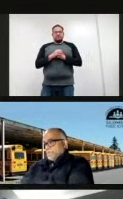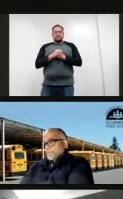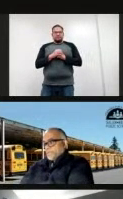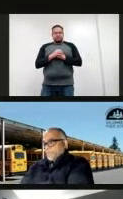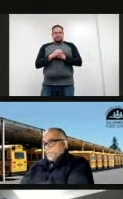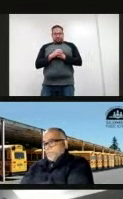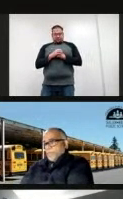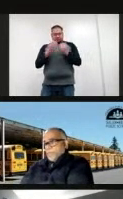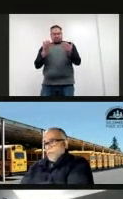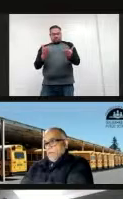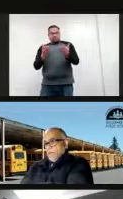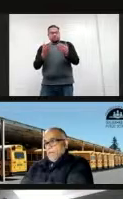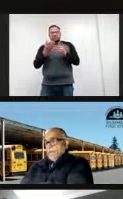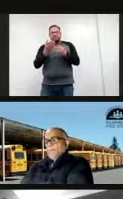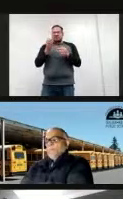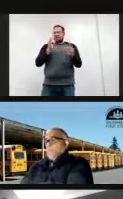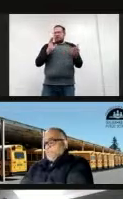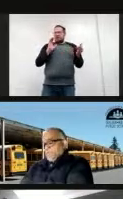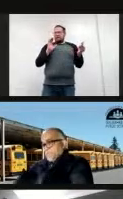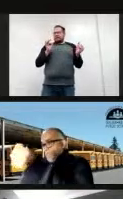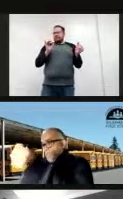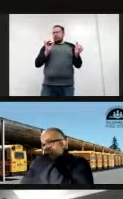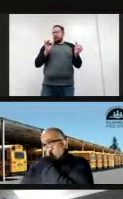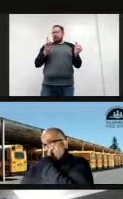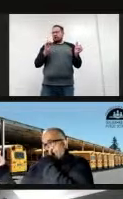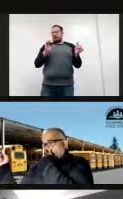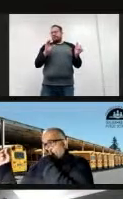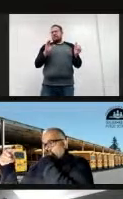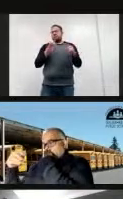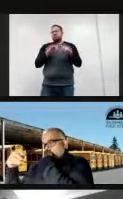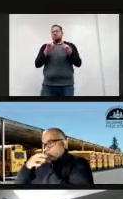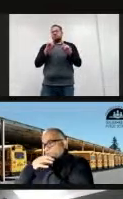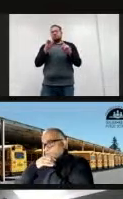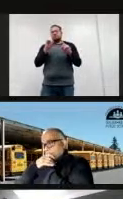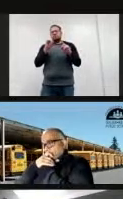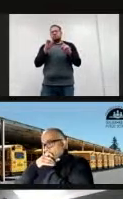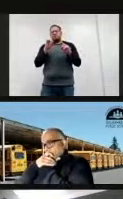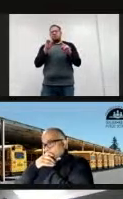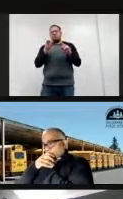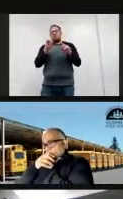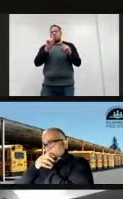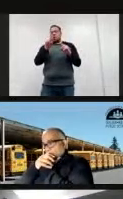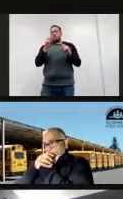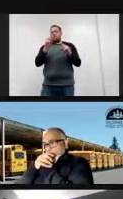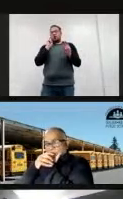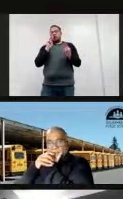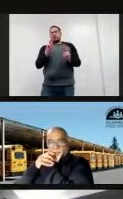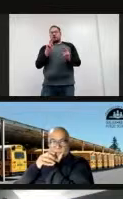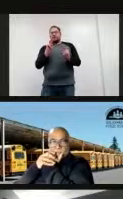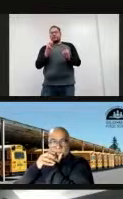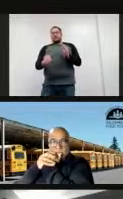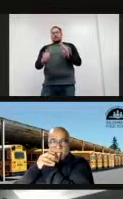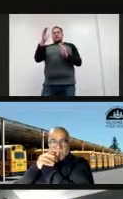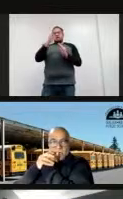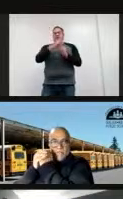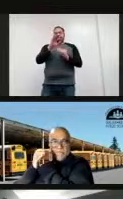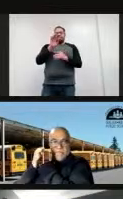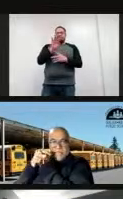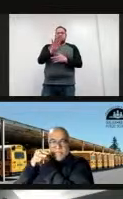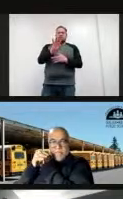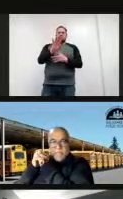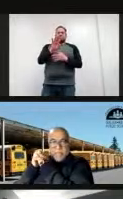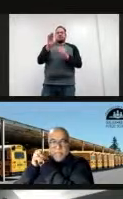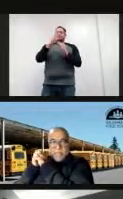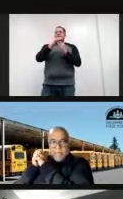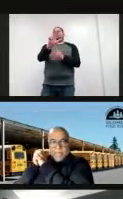So this is a very similar document, but it's looking only at the top four. Really, it's the top three,